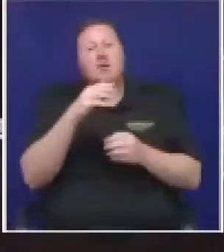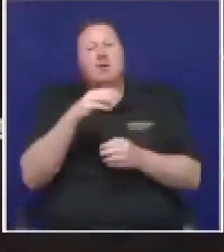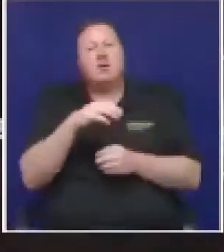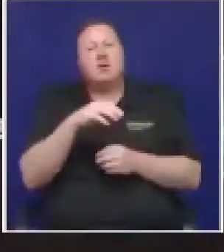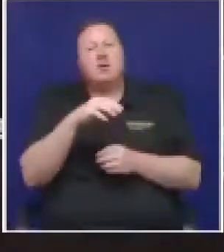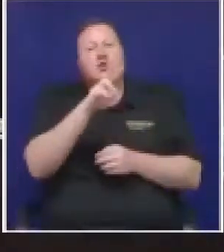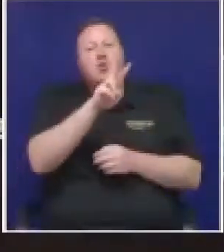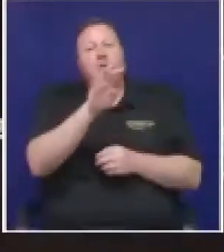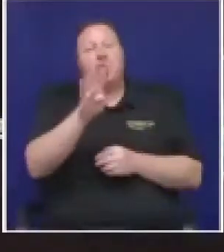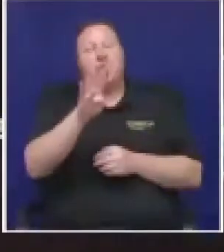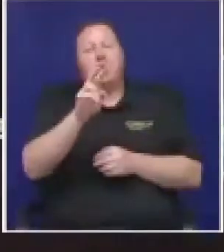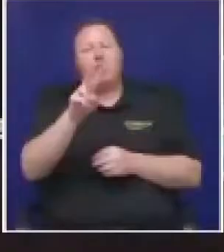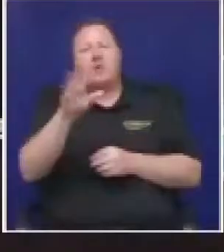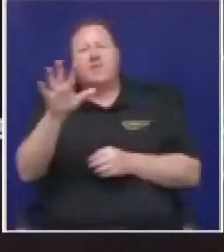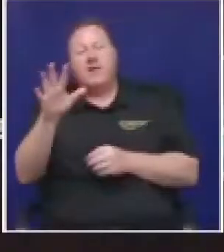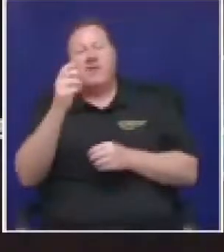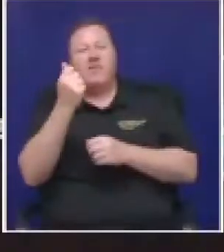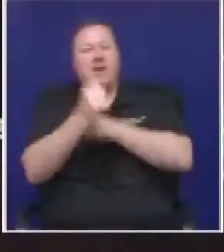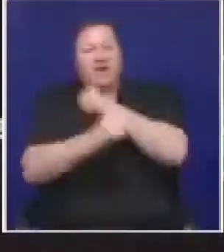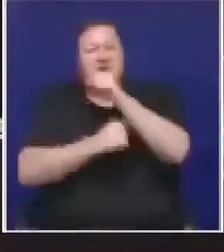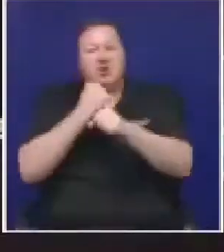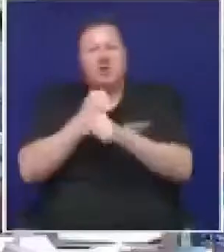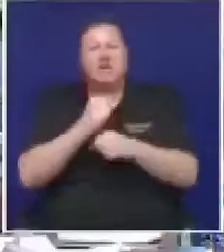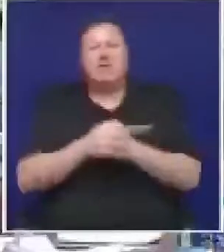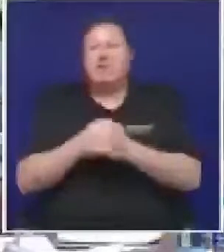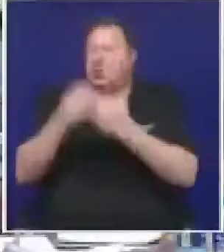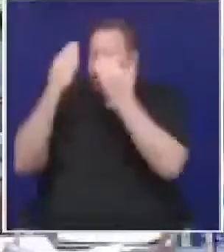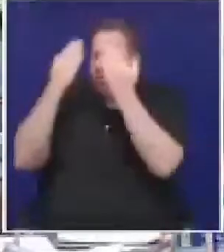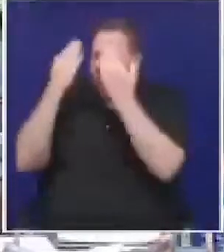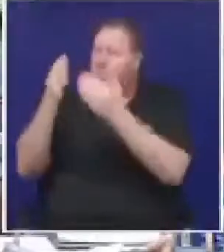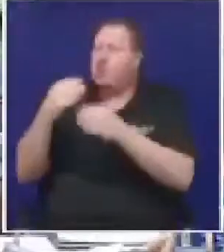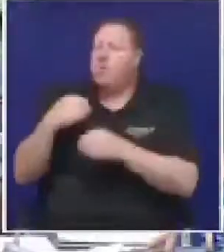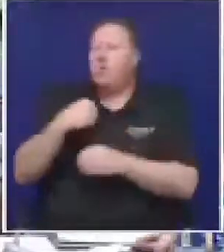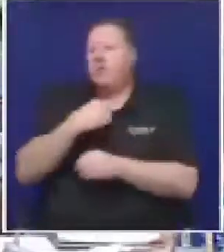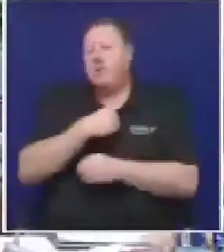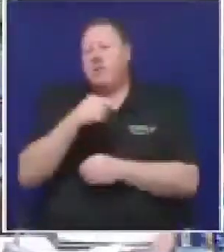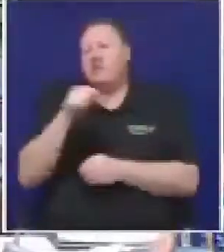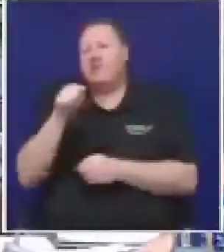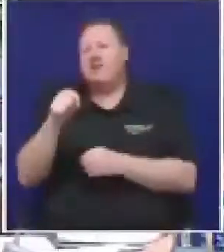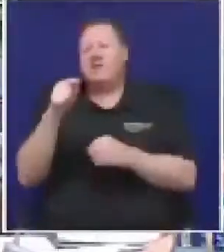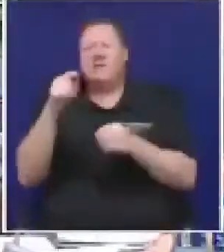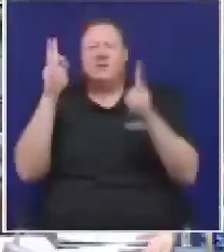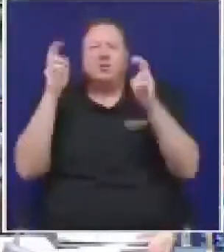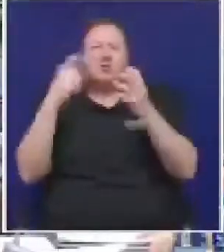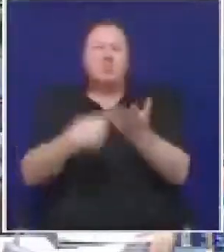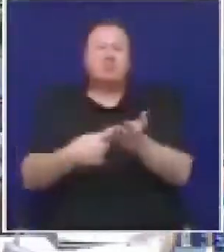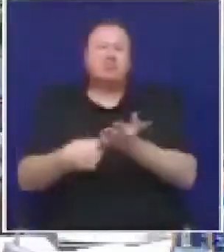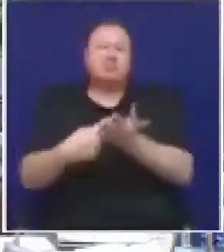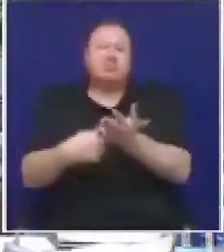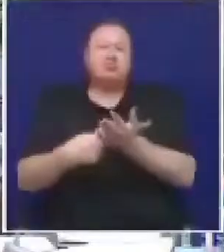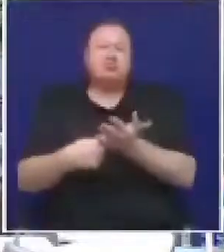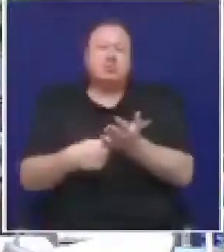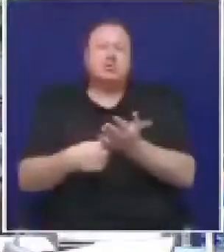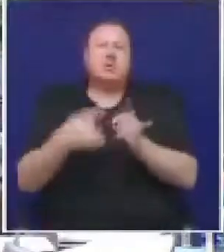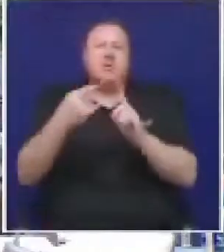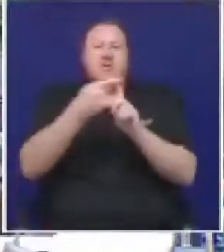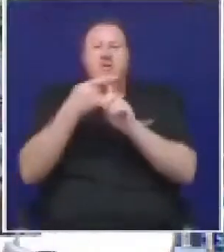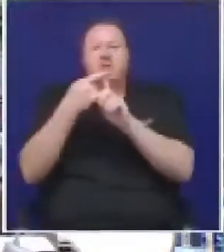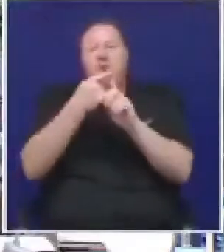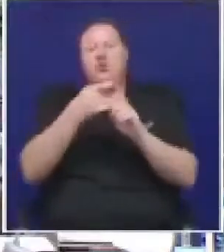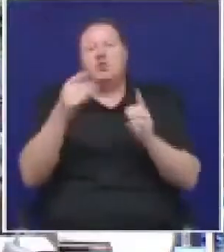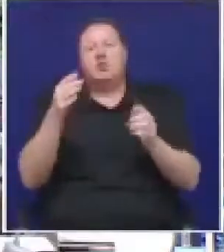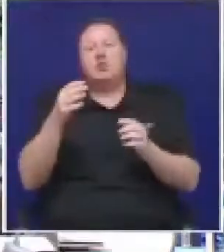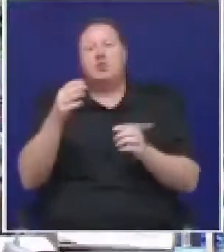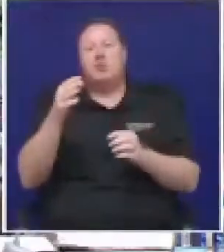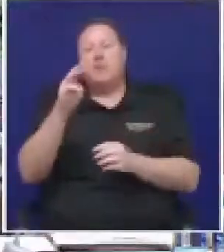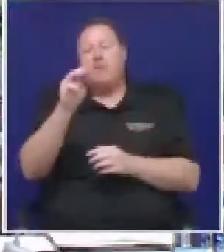2024-25 financial year. Honourable members, I wish to remind you that this matter was debated in a virtual mini plenary on